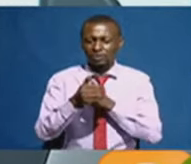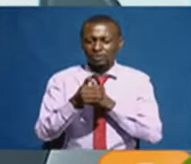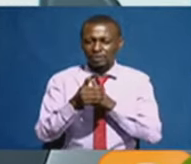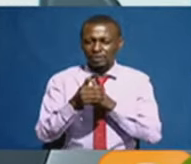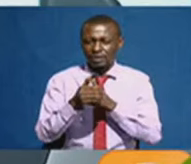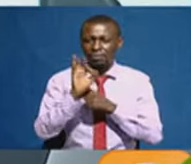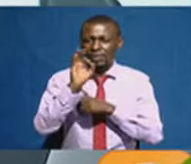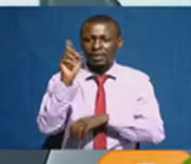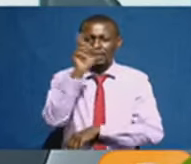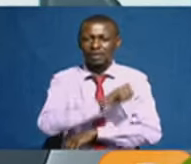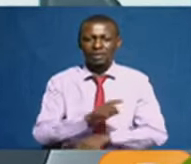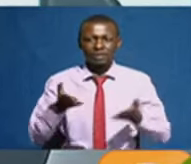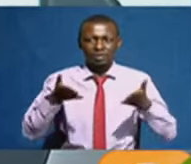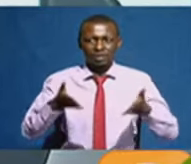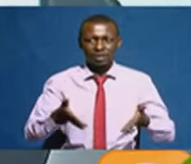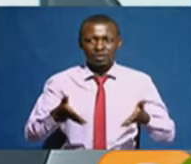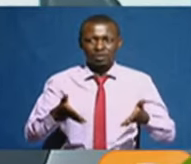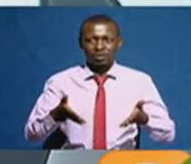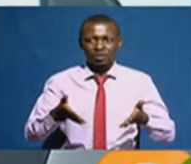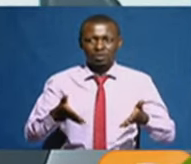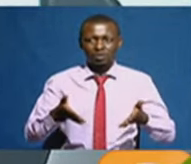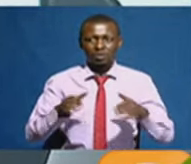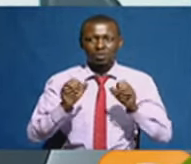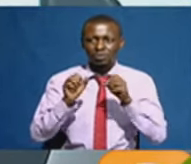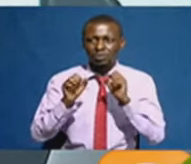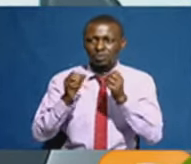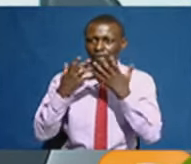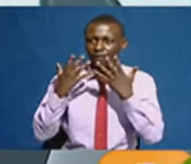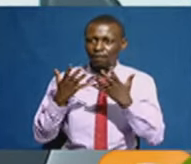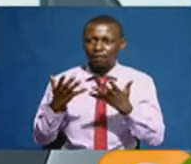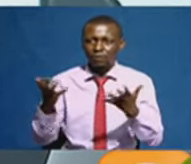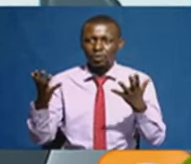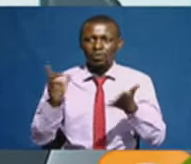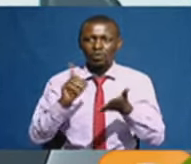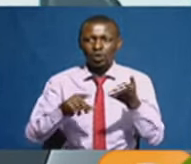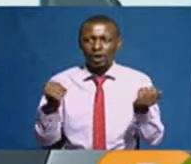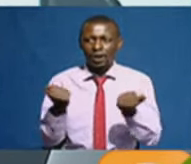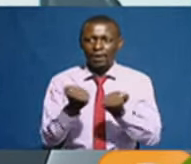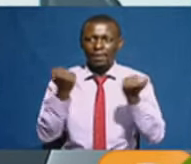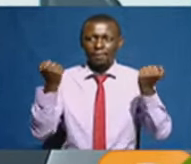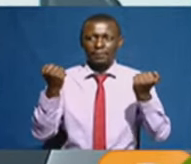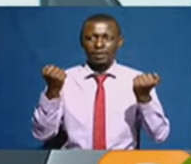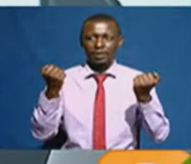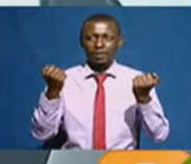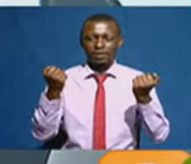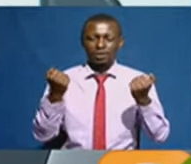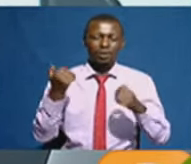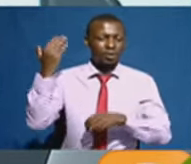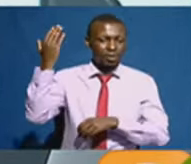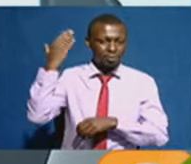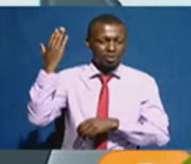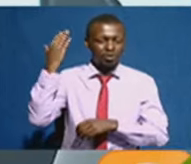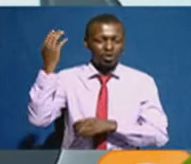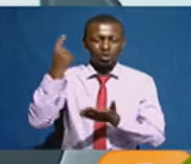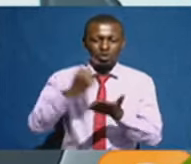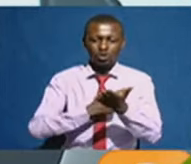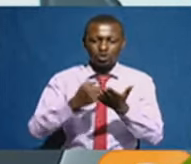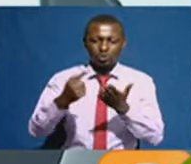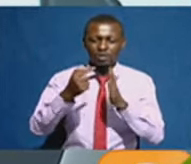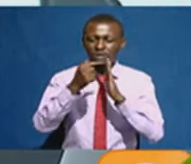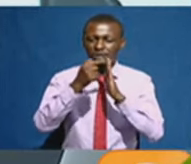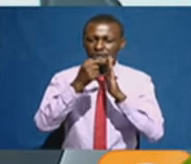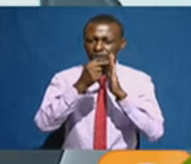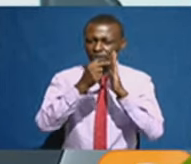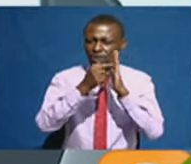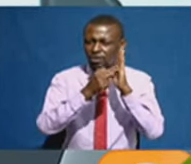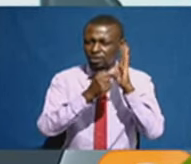here we are. Maybe, Jamila, you can bring us up to date with what's happened, at least over the last week, some of the key